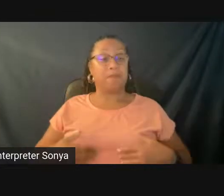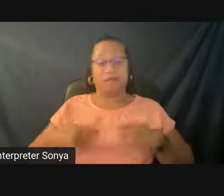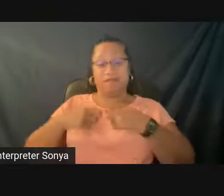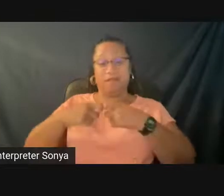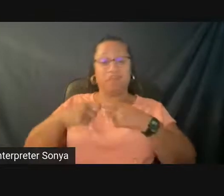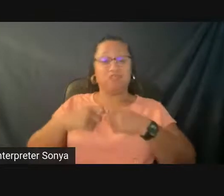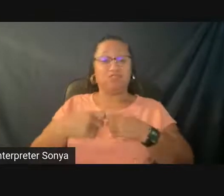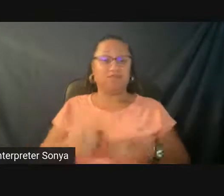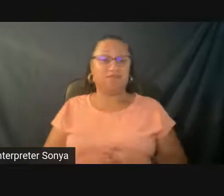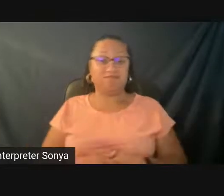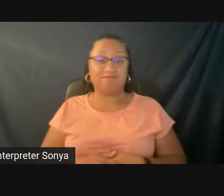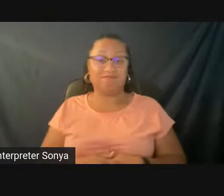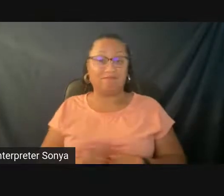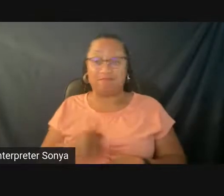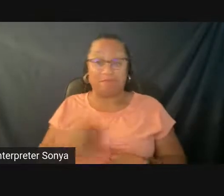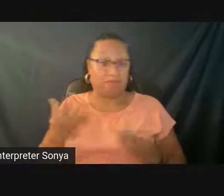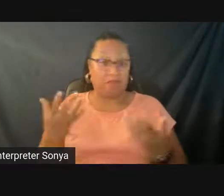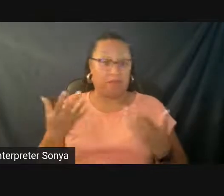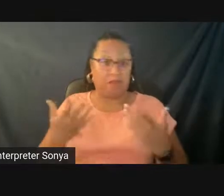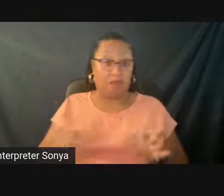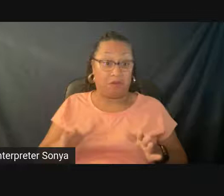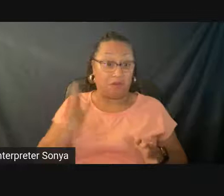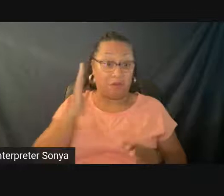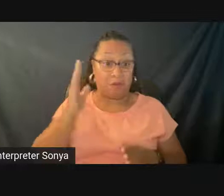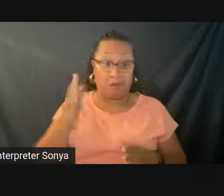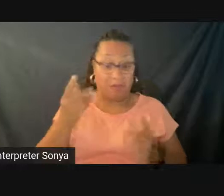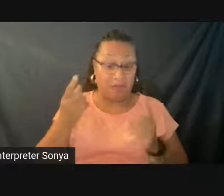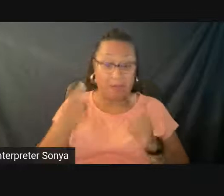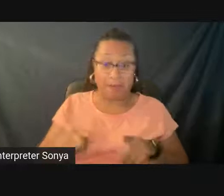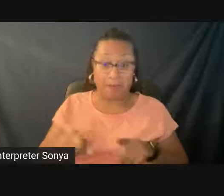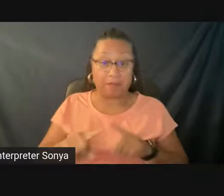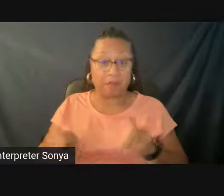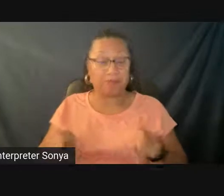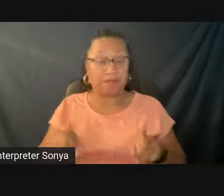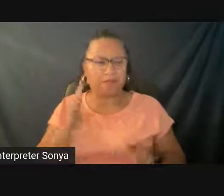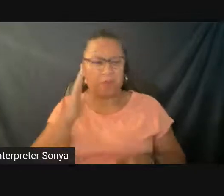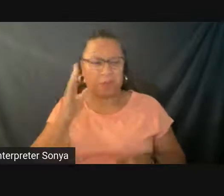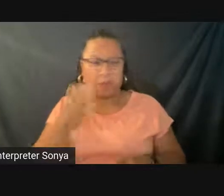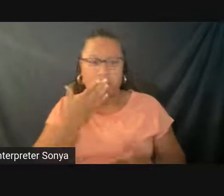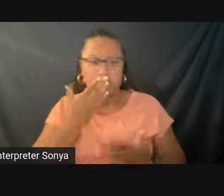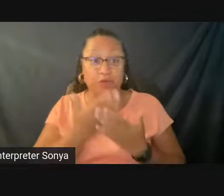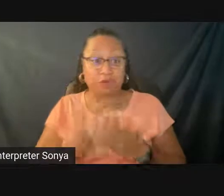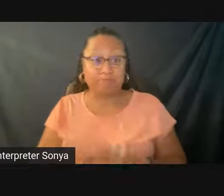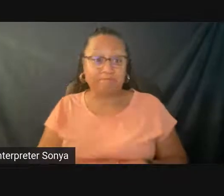know it's going to happen, but it's going to be good.